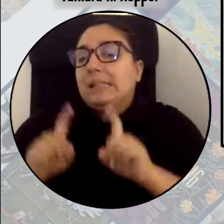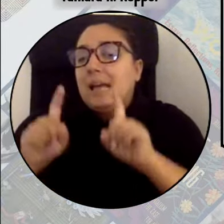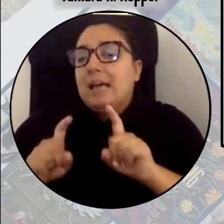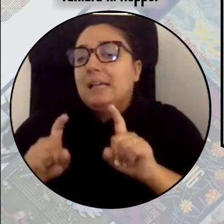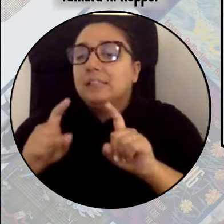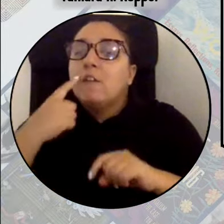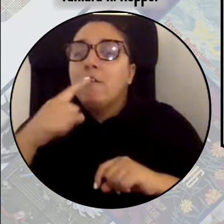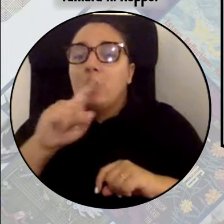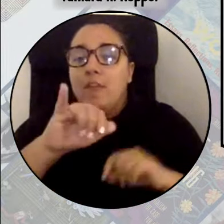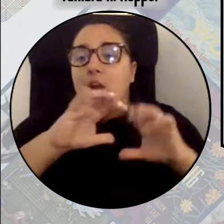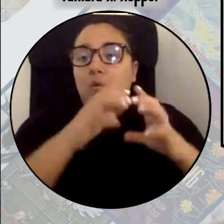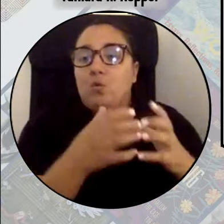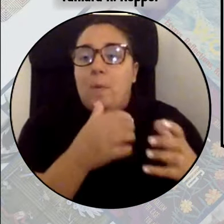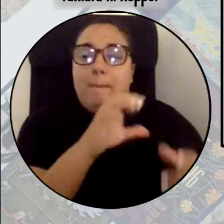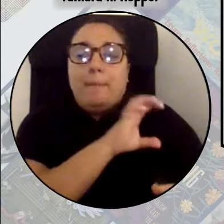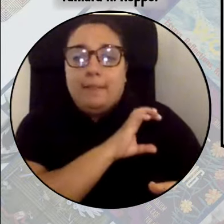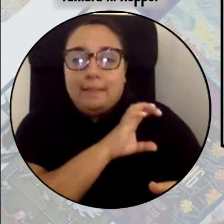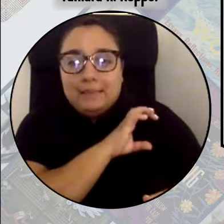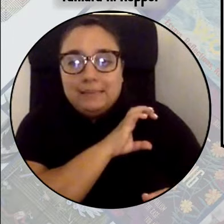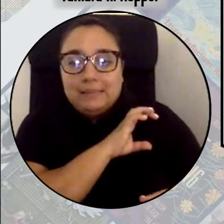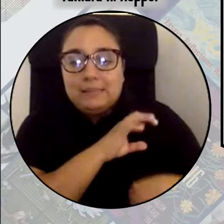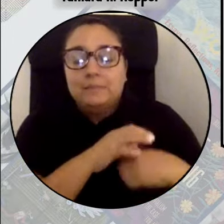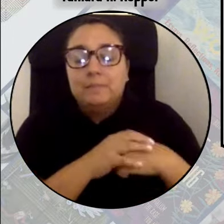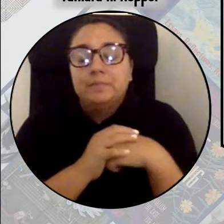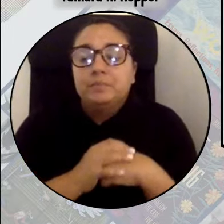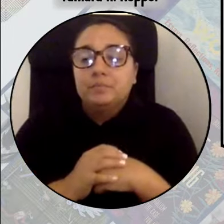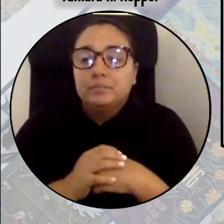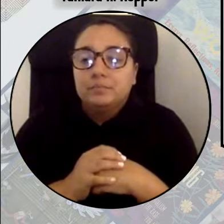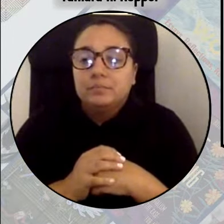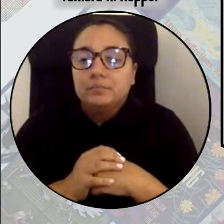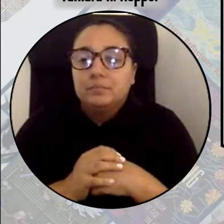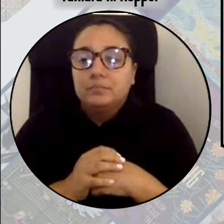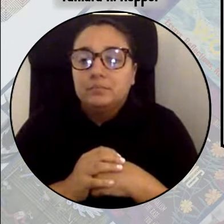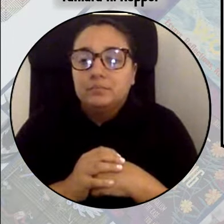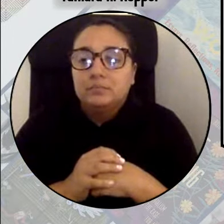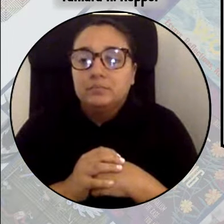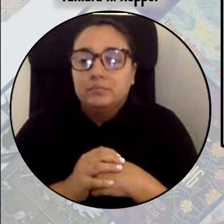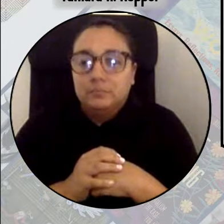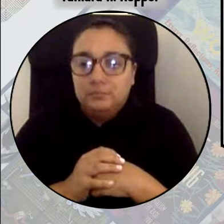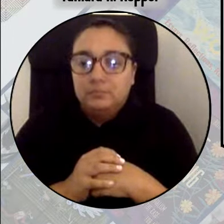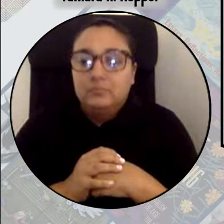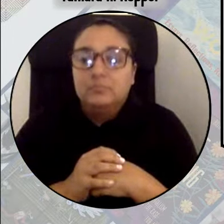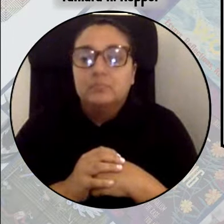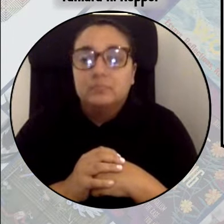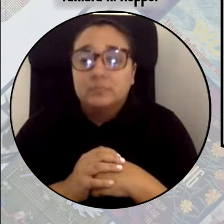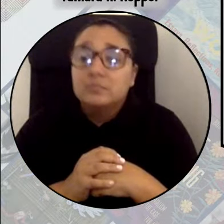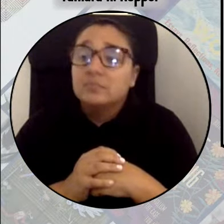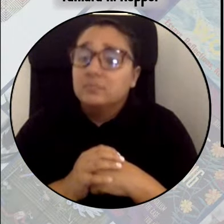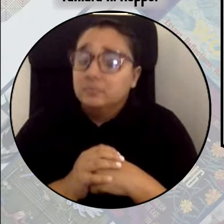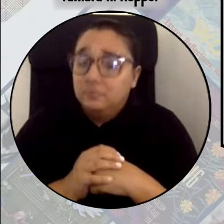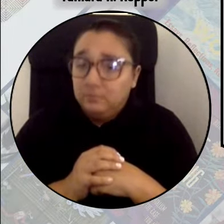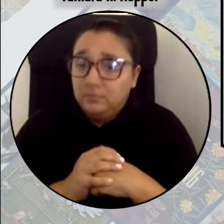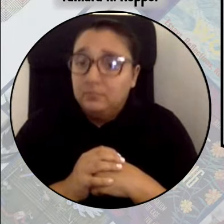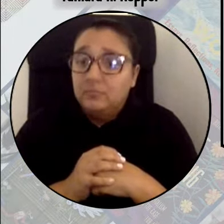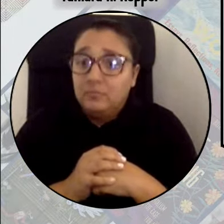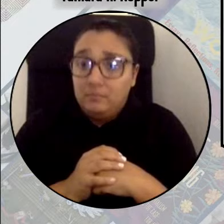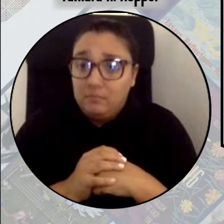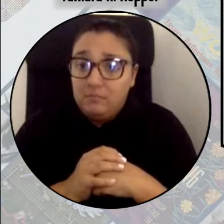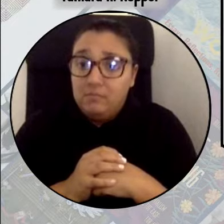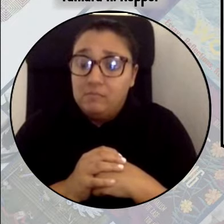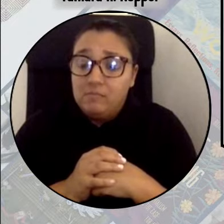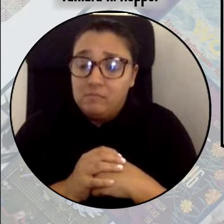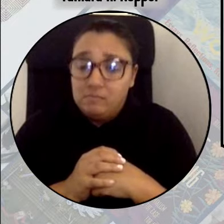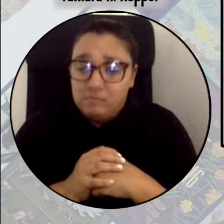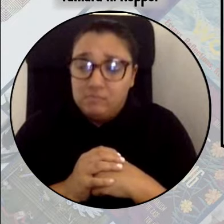federal immigration agents. So there's a long history of people trying not to get their local police forces to a local